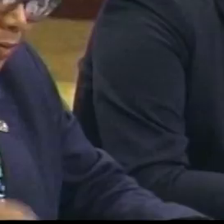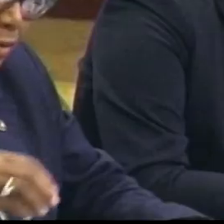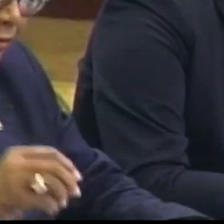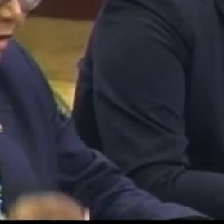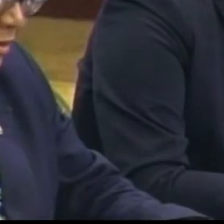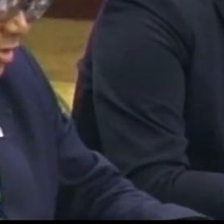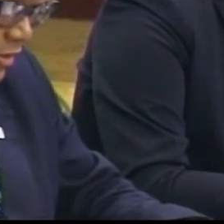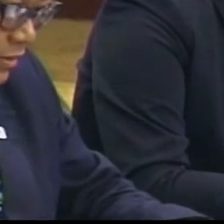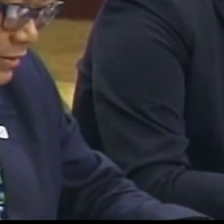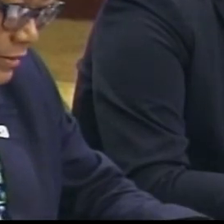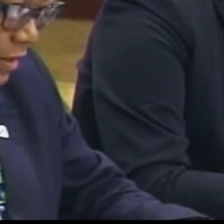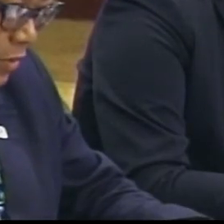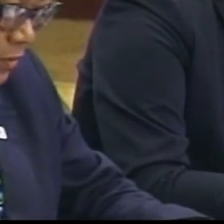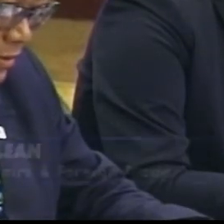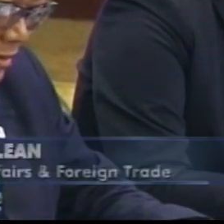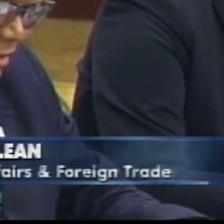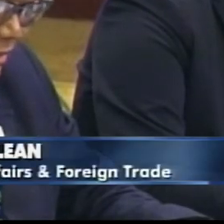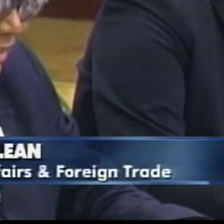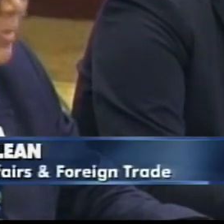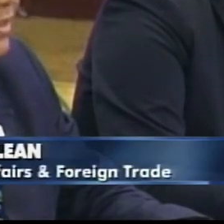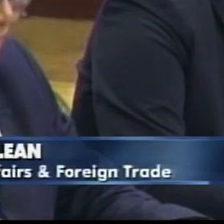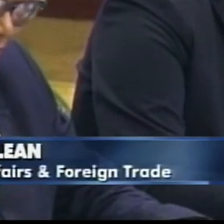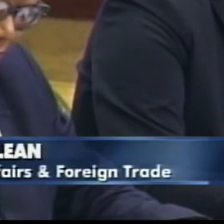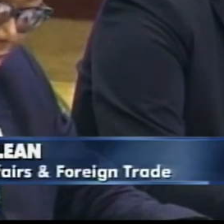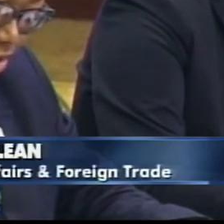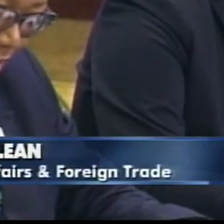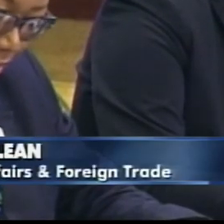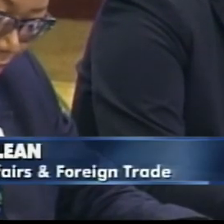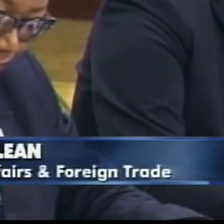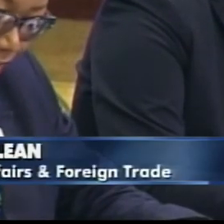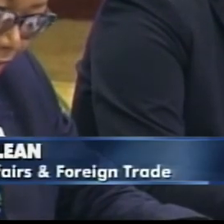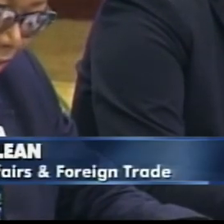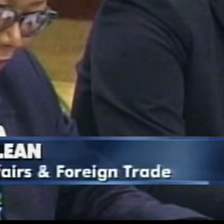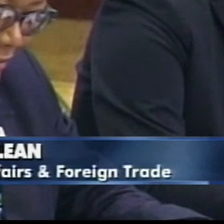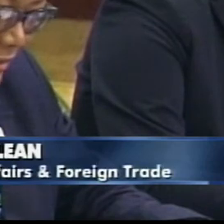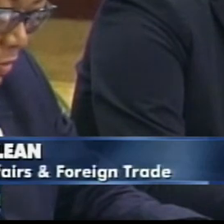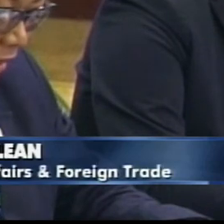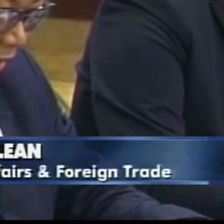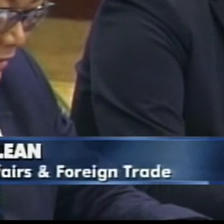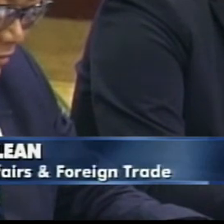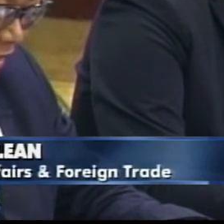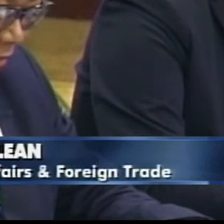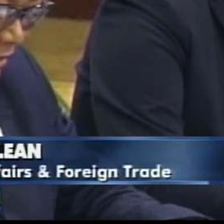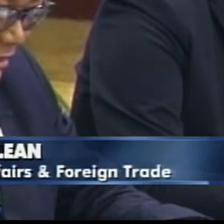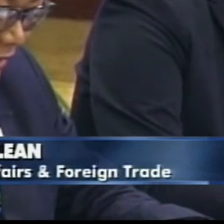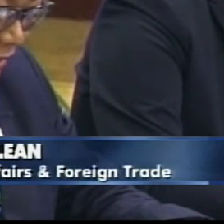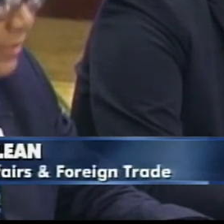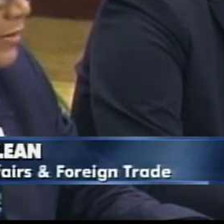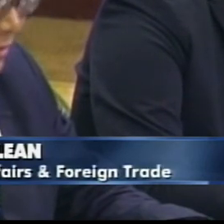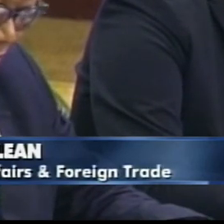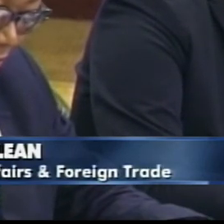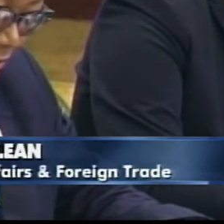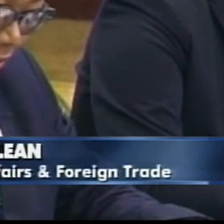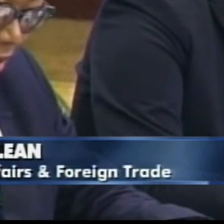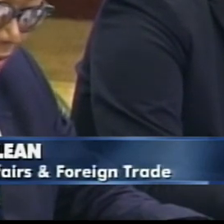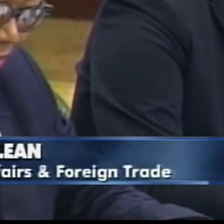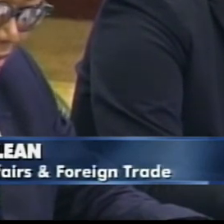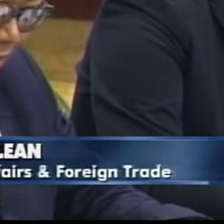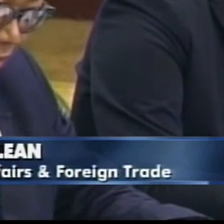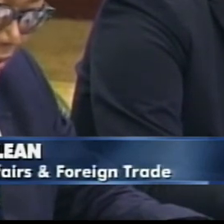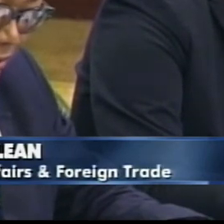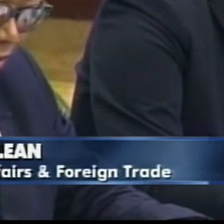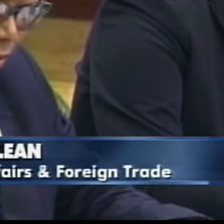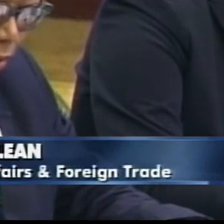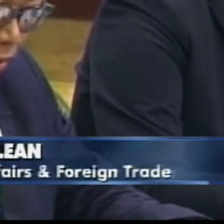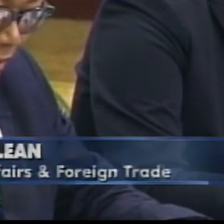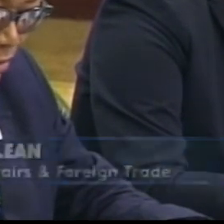We are both concerned about the Sustainable Development Agenda. As small island developing states, SIDS, the Caribbean